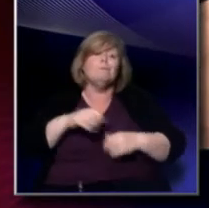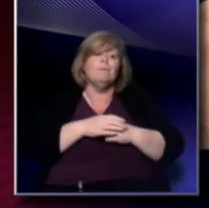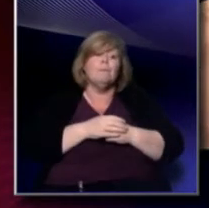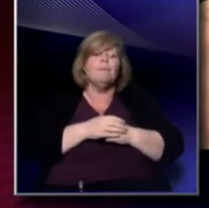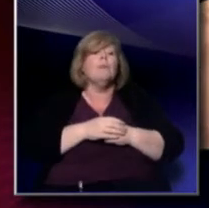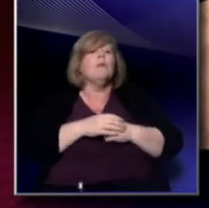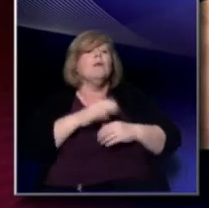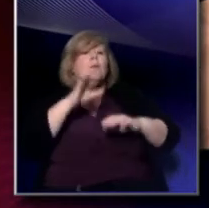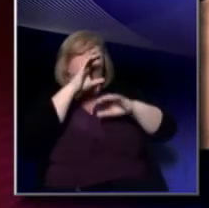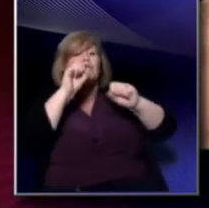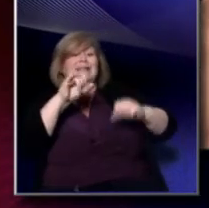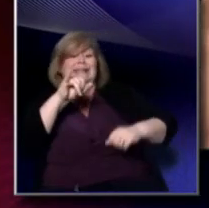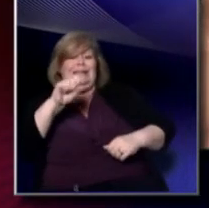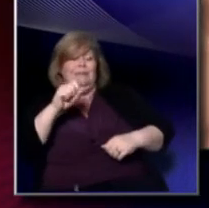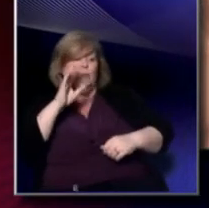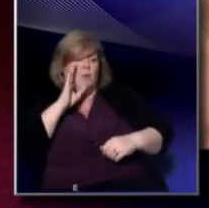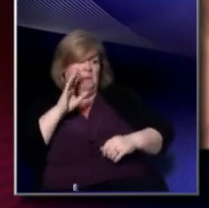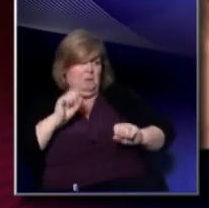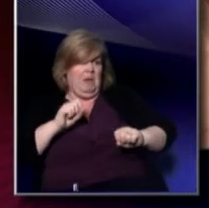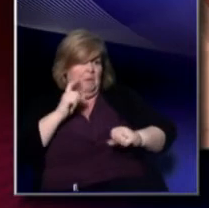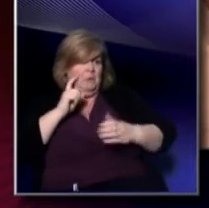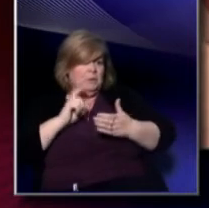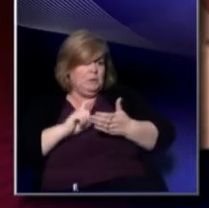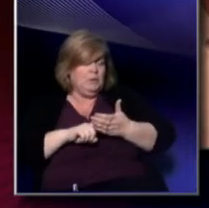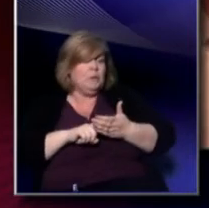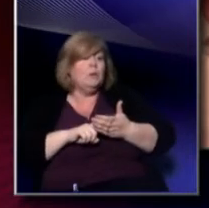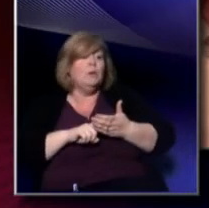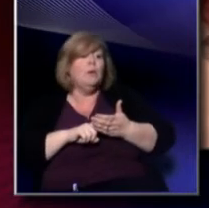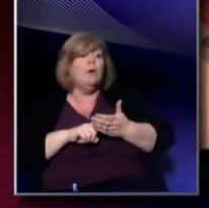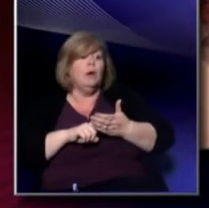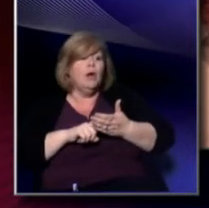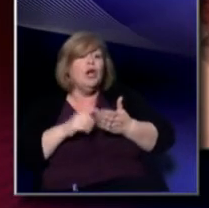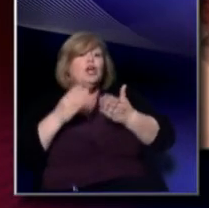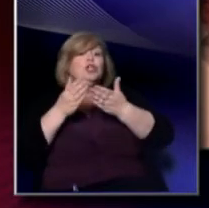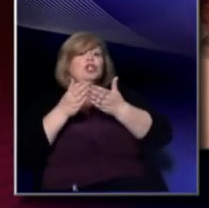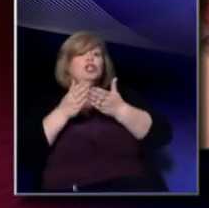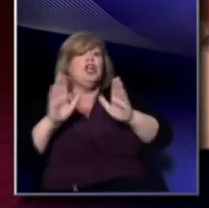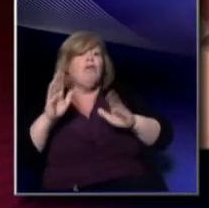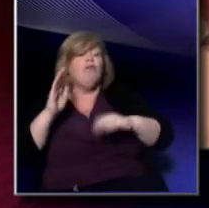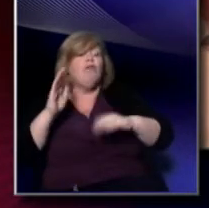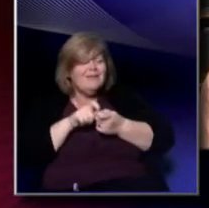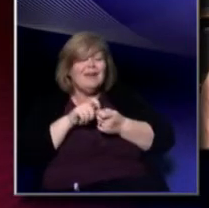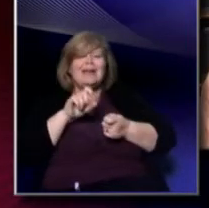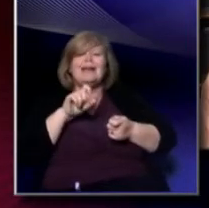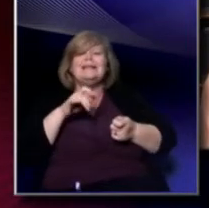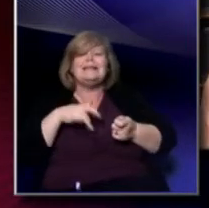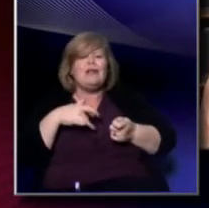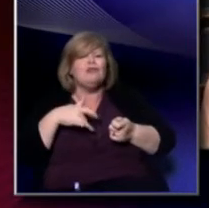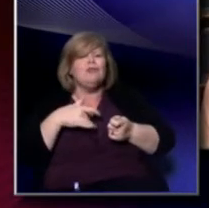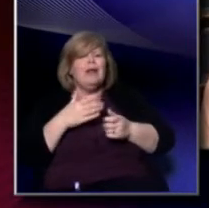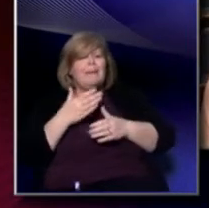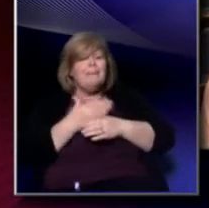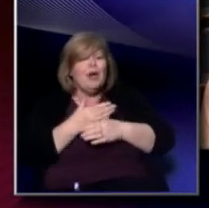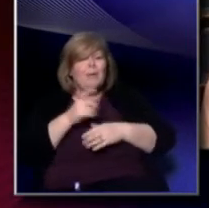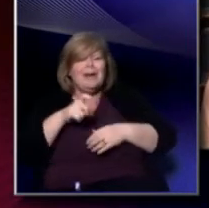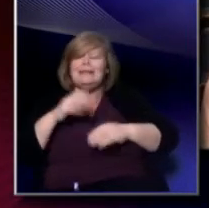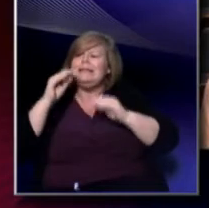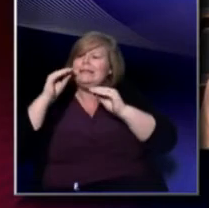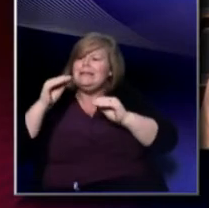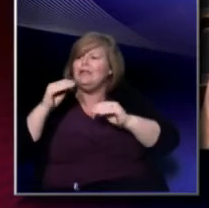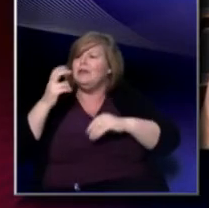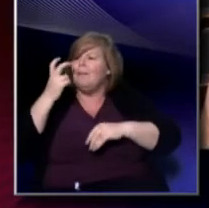wouldn't we be able to differentiate between corpus general knowledge or teaching blind kids how to go